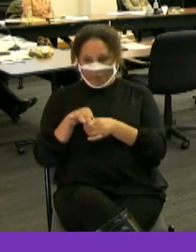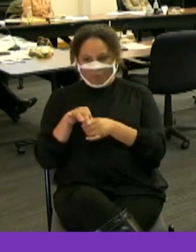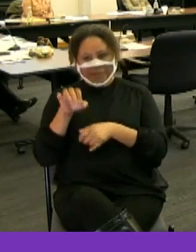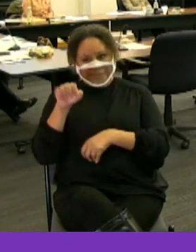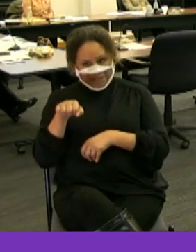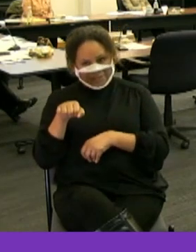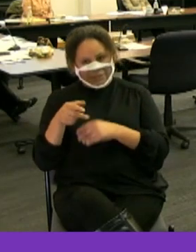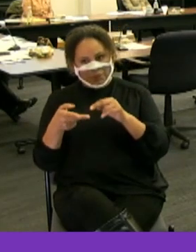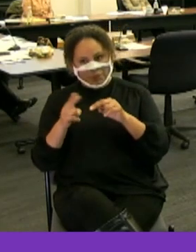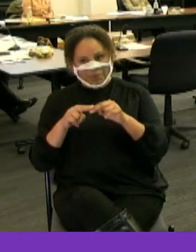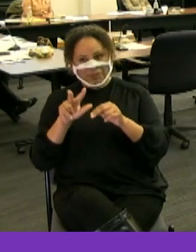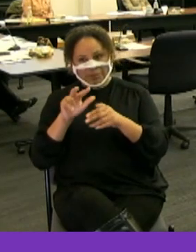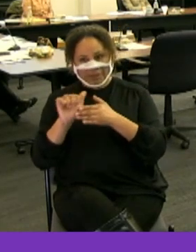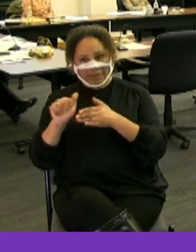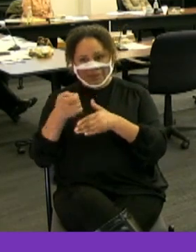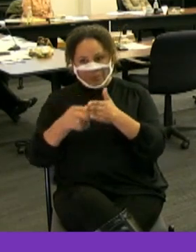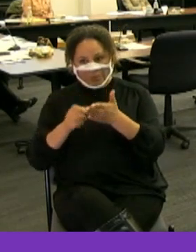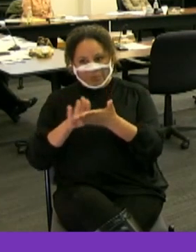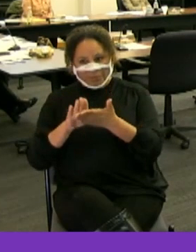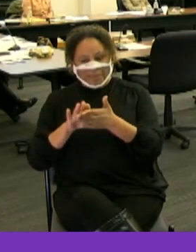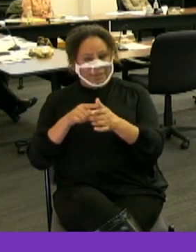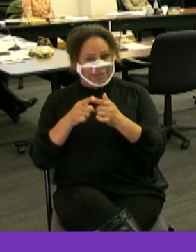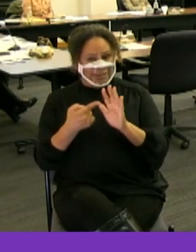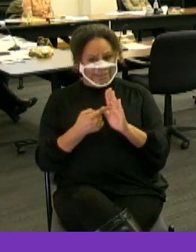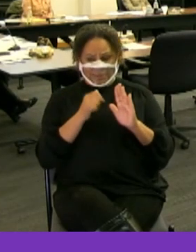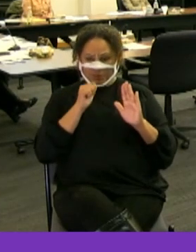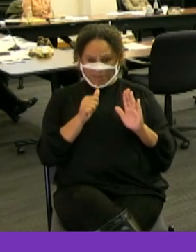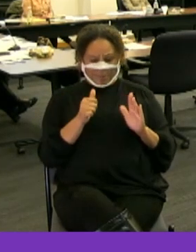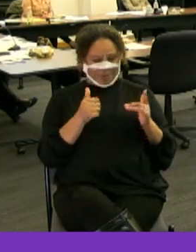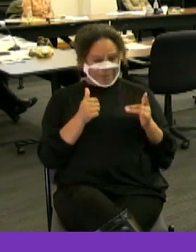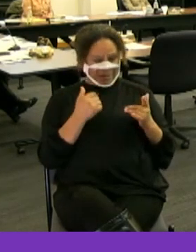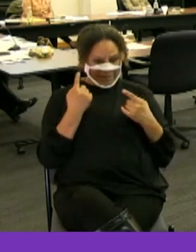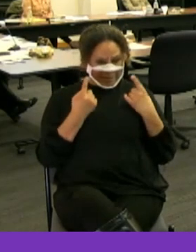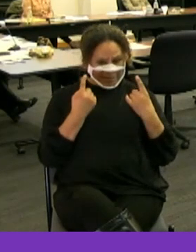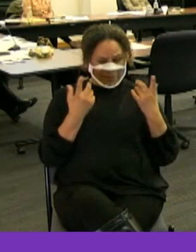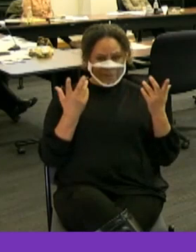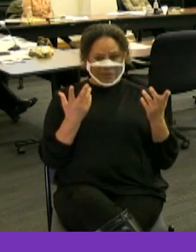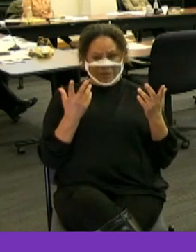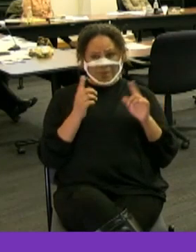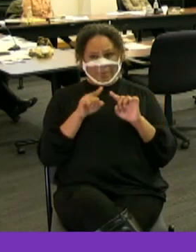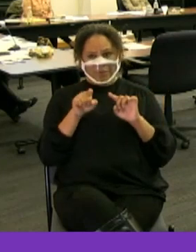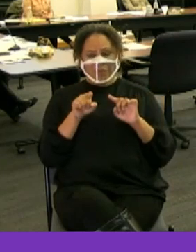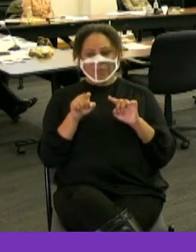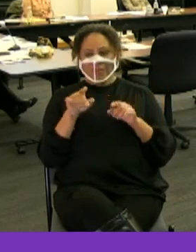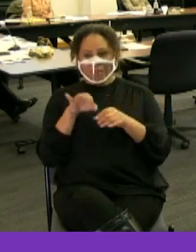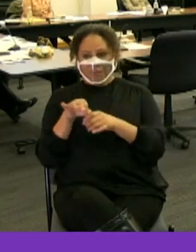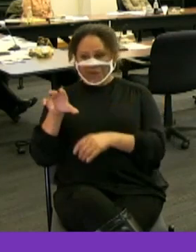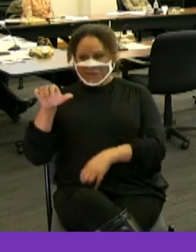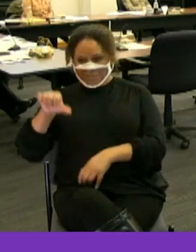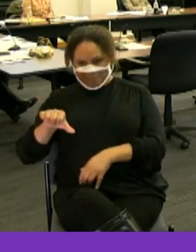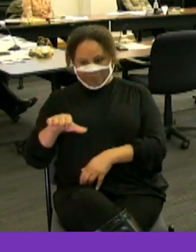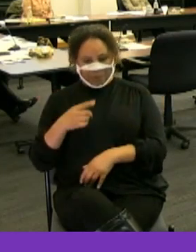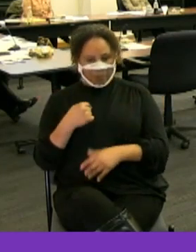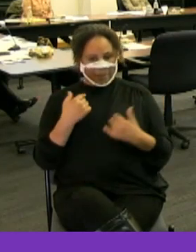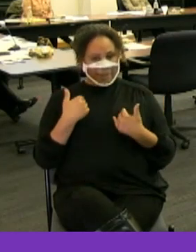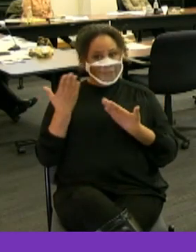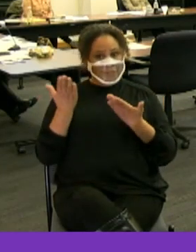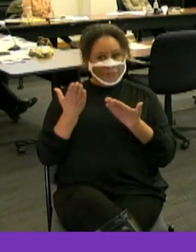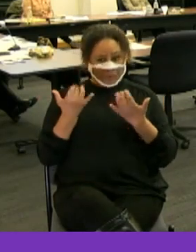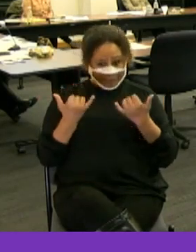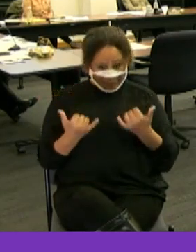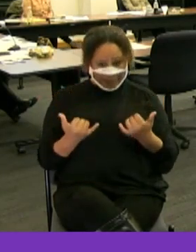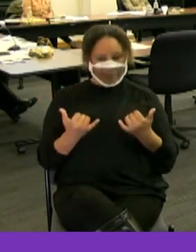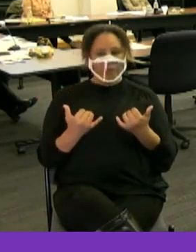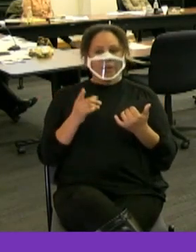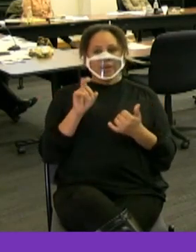tuition, and then this would not even be a consideration. But you voted no. We have the services Dr.